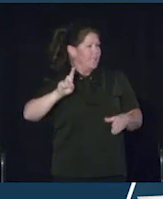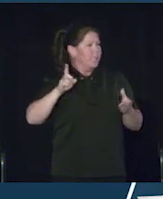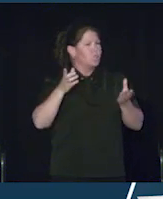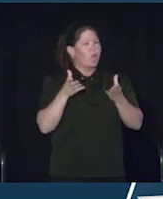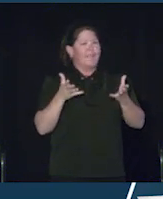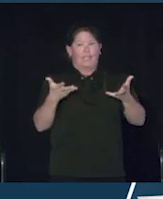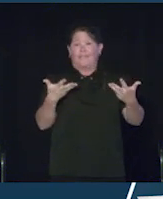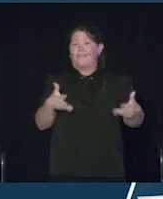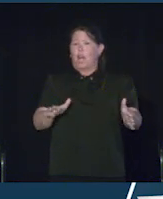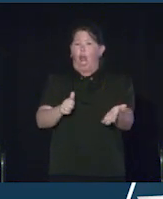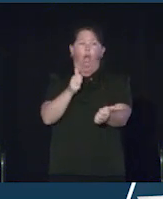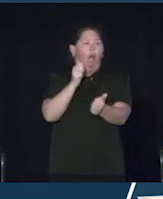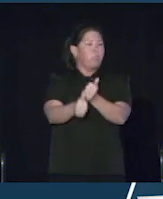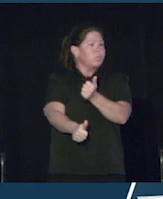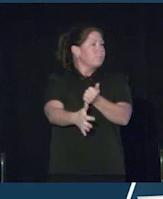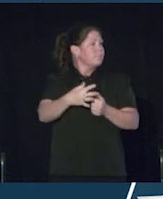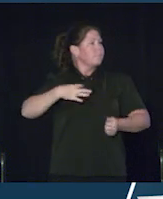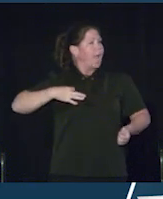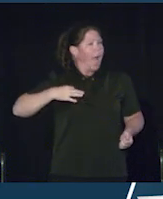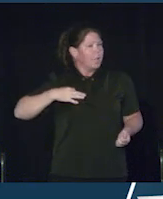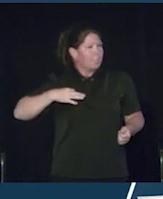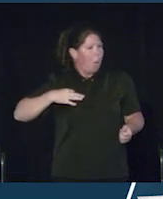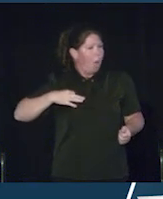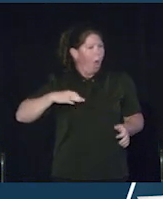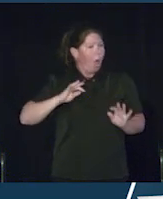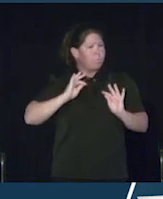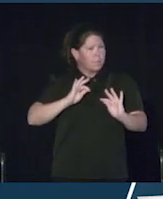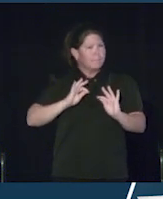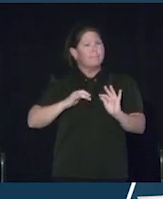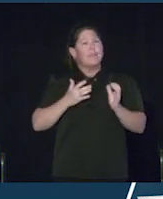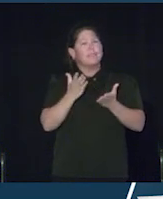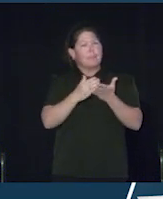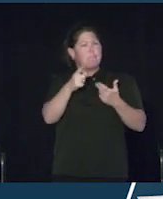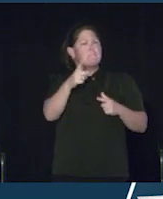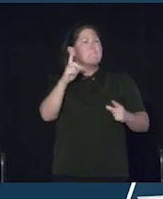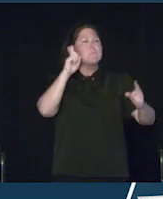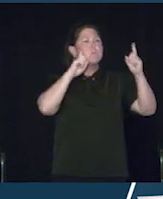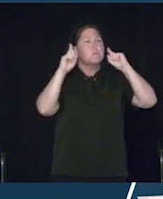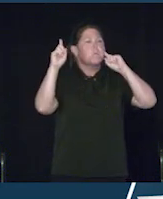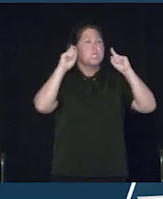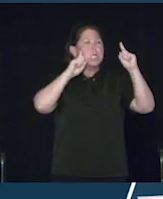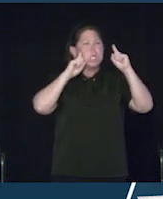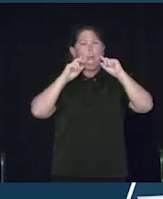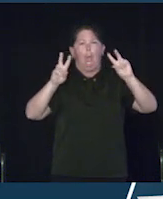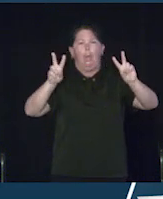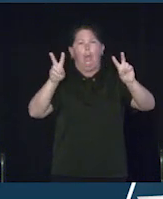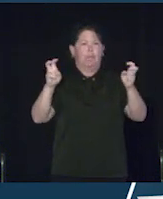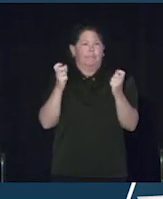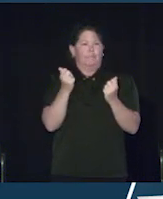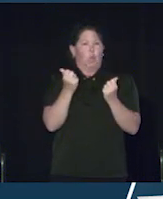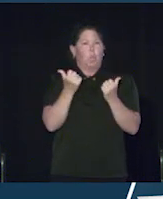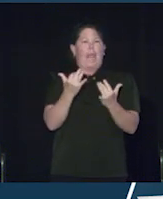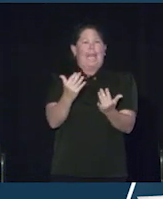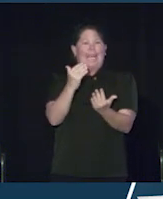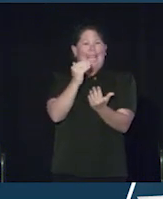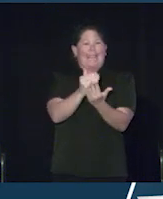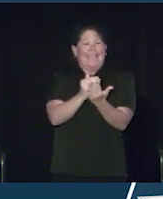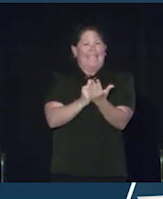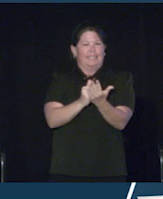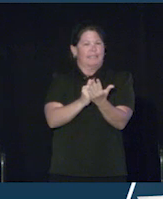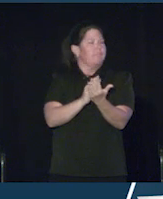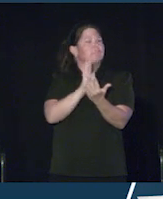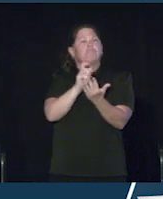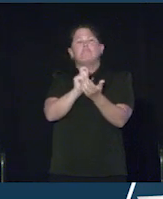may have heard of a term called a waiting list. We now refer to the waiting list as